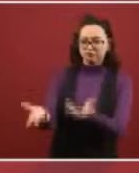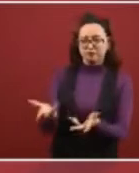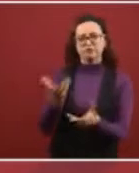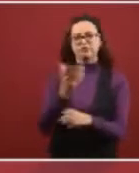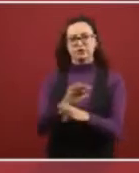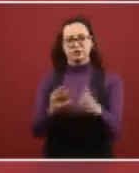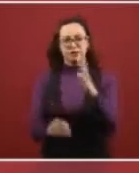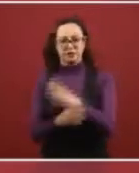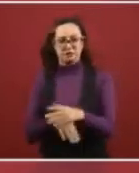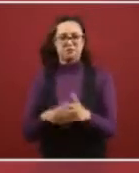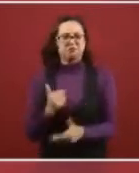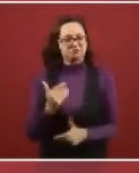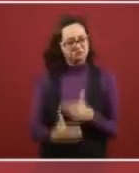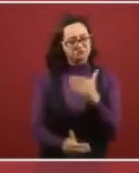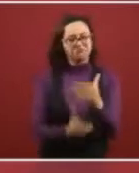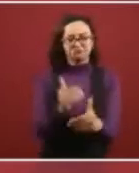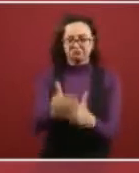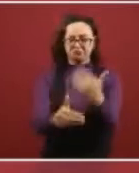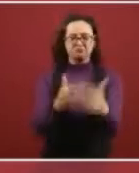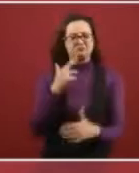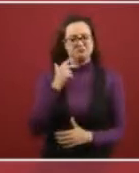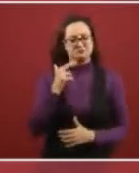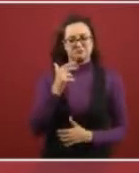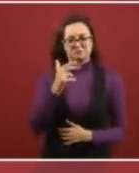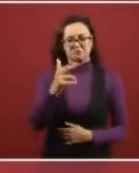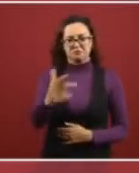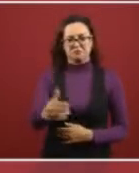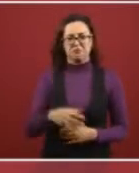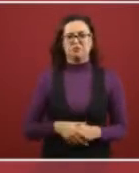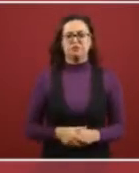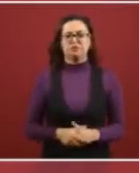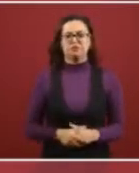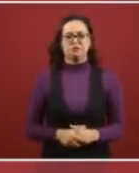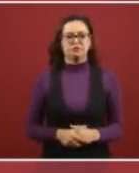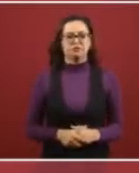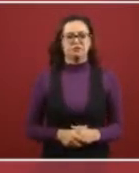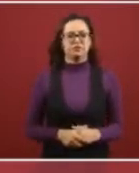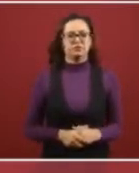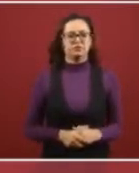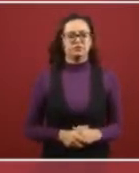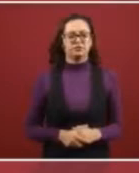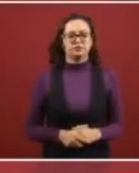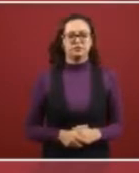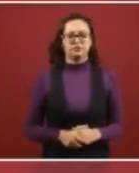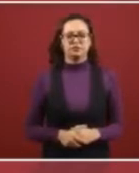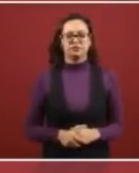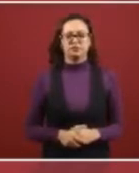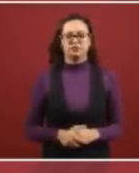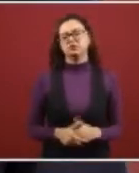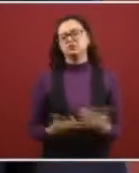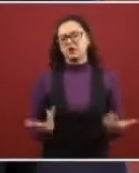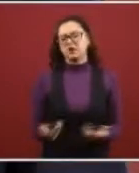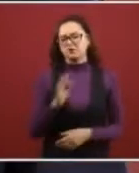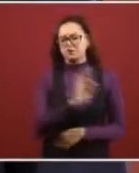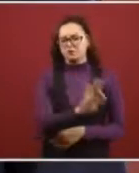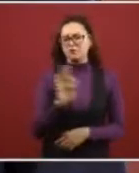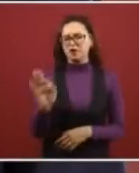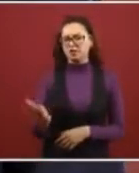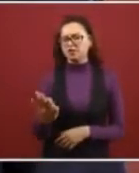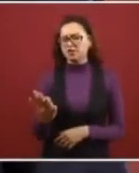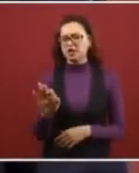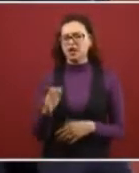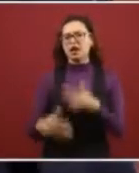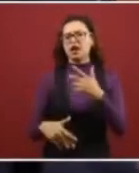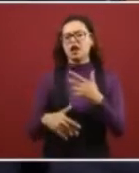fertilizers, and a lot has time has passed. El plazo era lunes, we were supposed to deliver